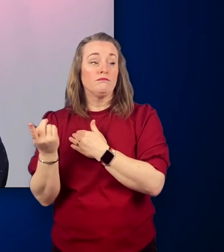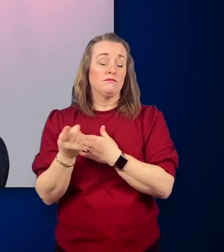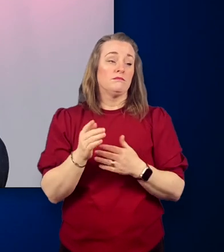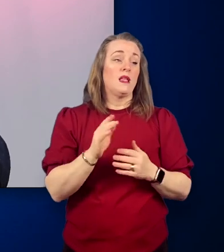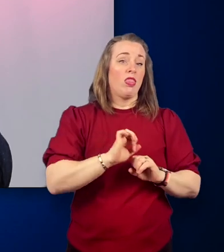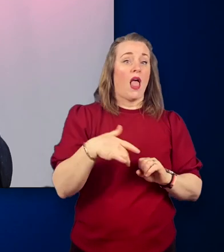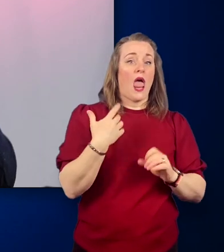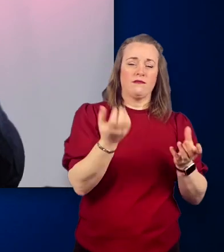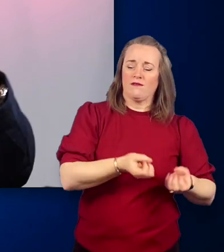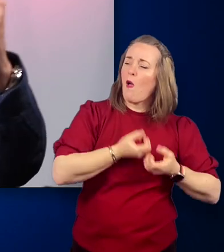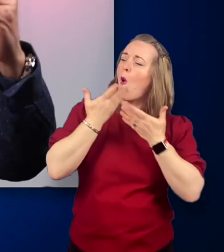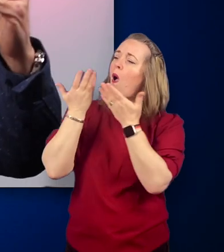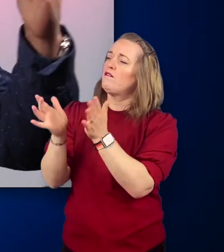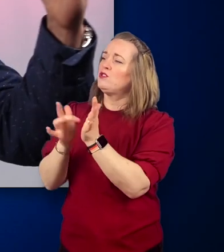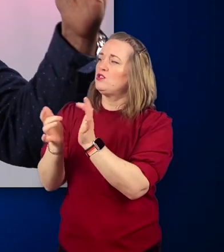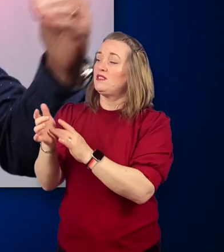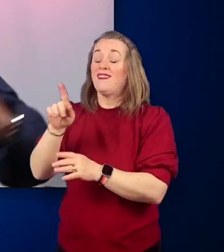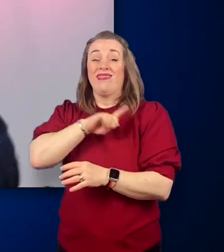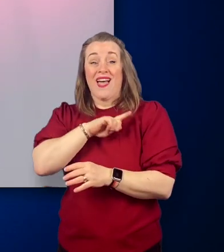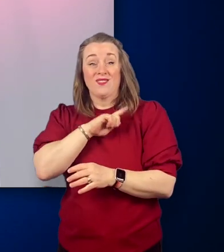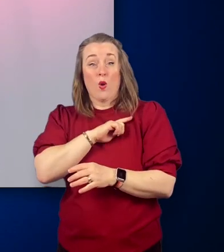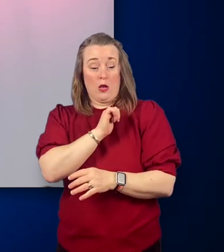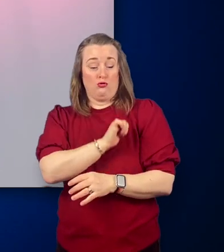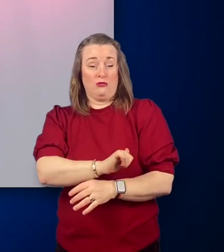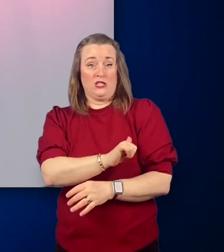That's why the Christian faith is multiplying around the world.